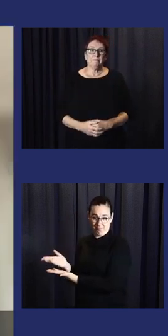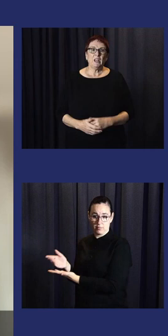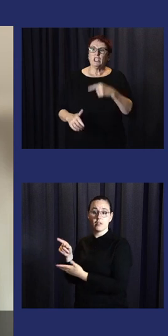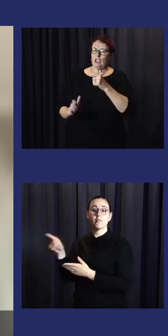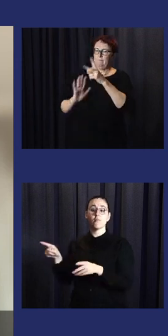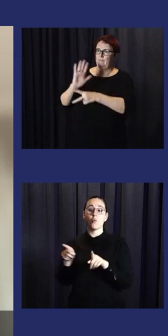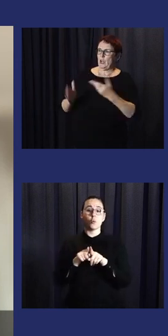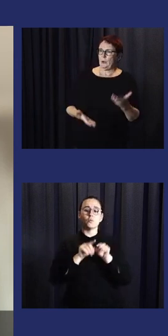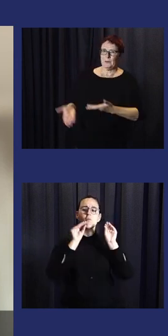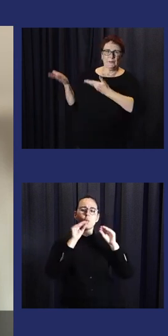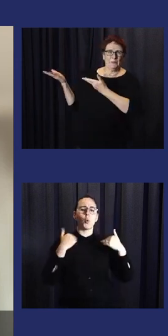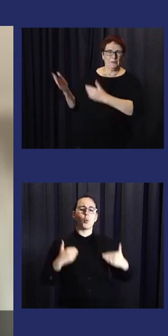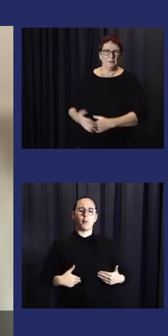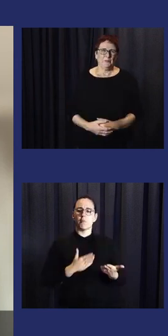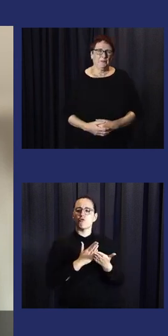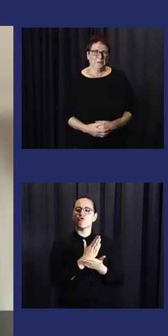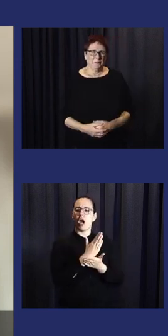online.